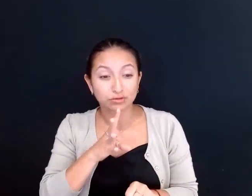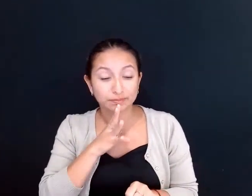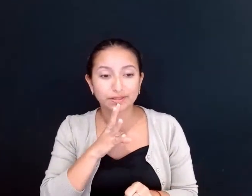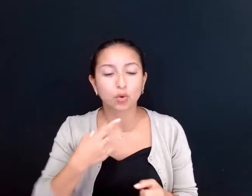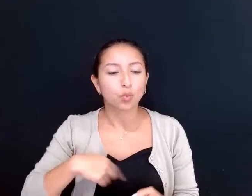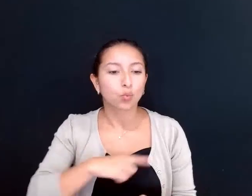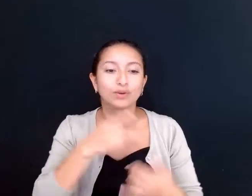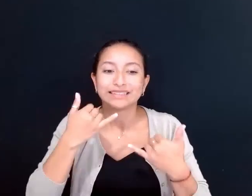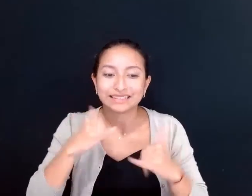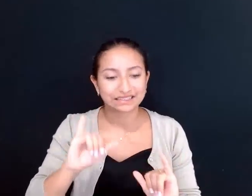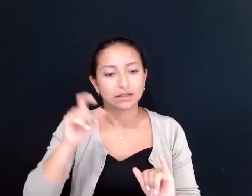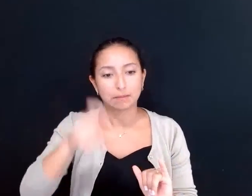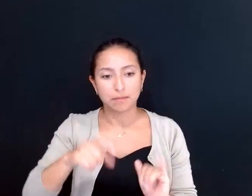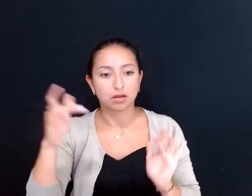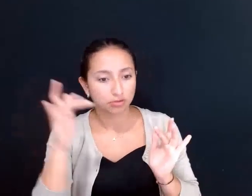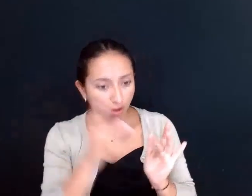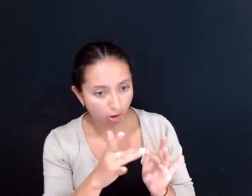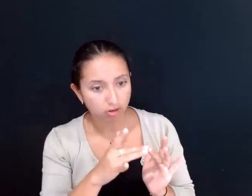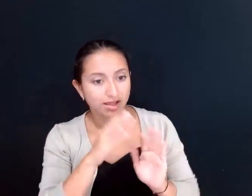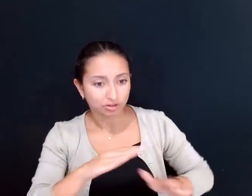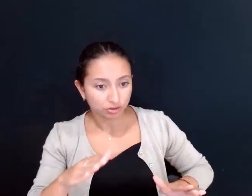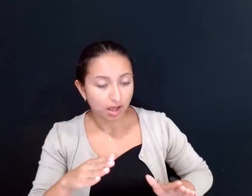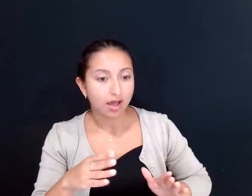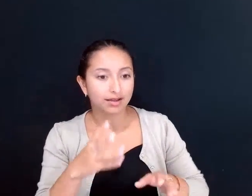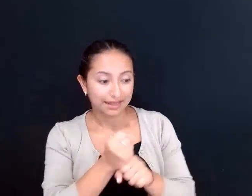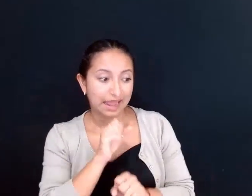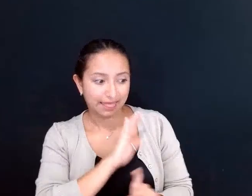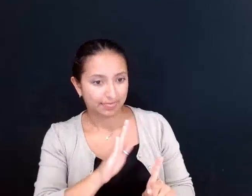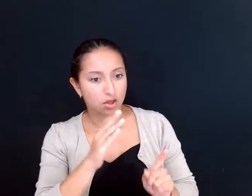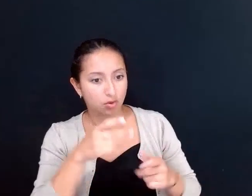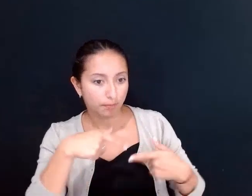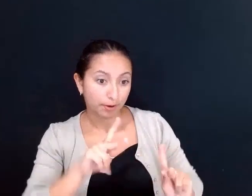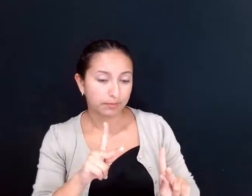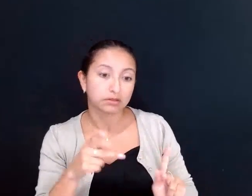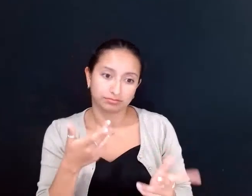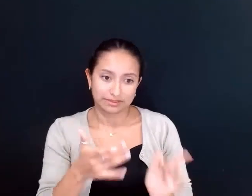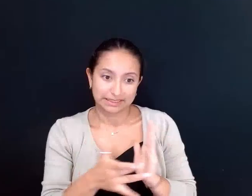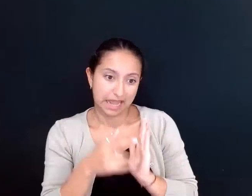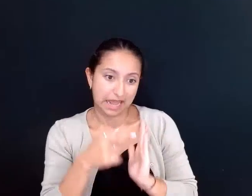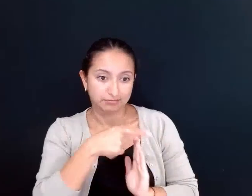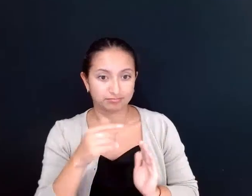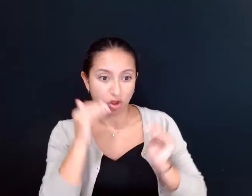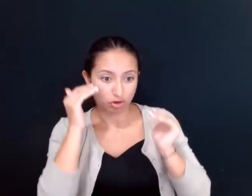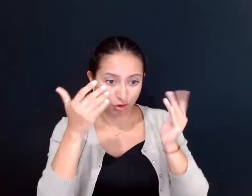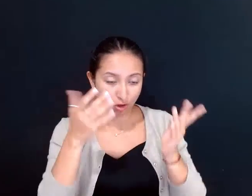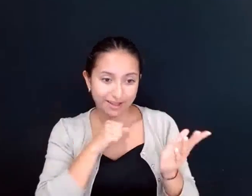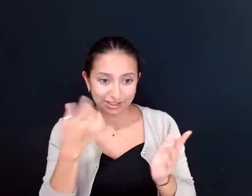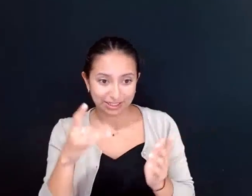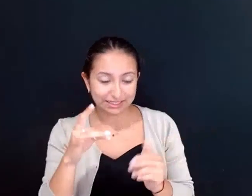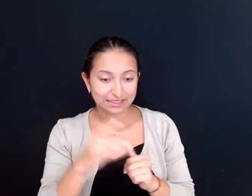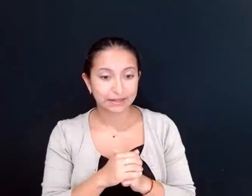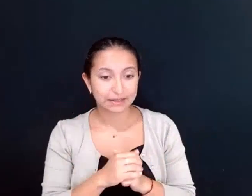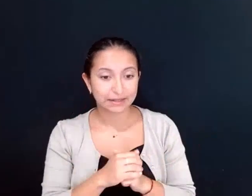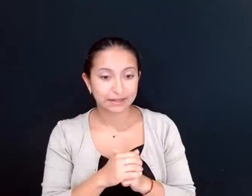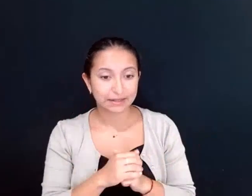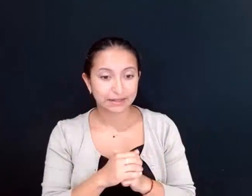child and get their permission. Technically they're an adult, um, to speak to you and to finish